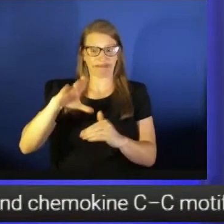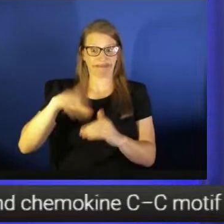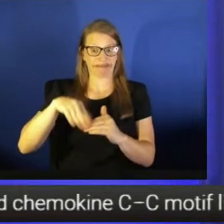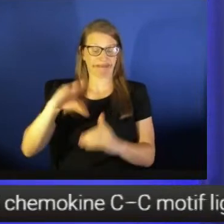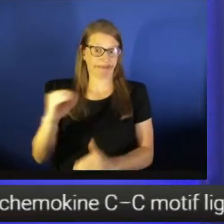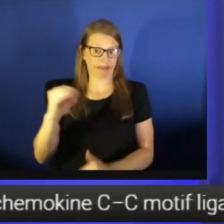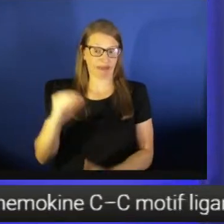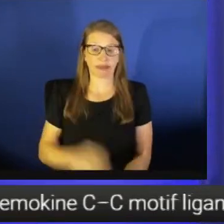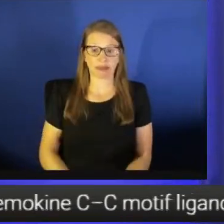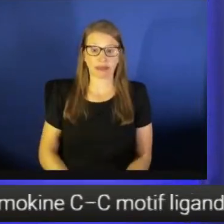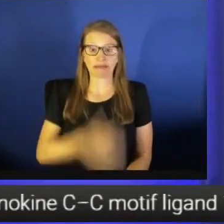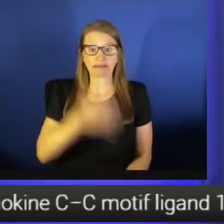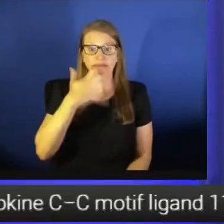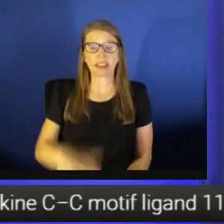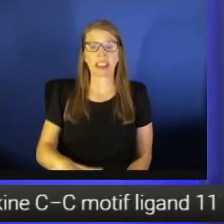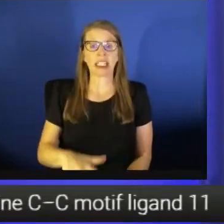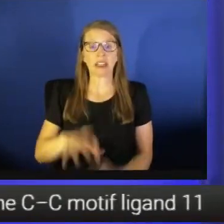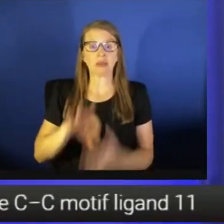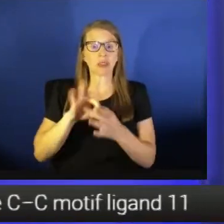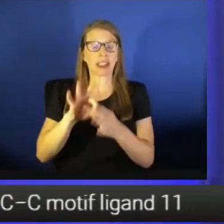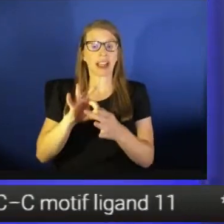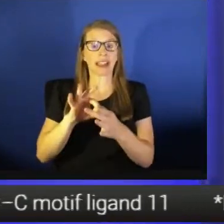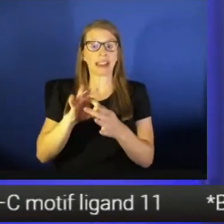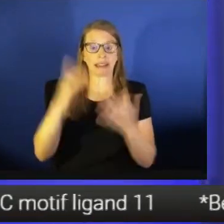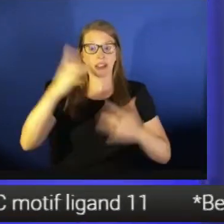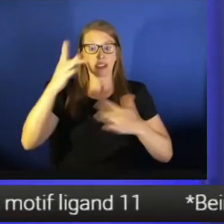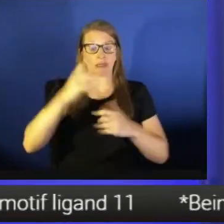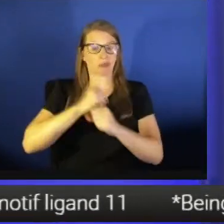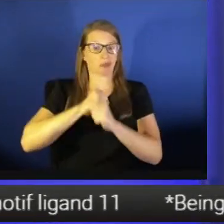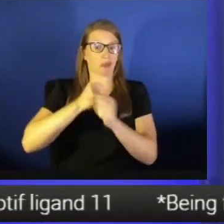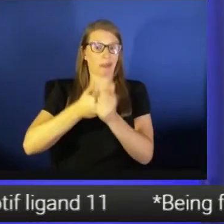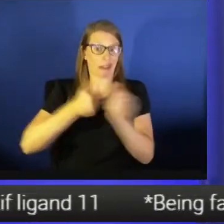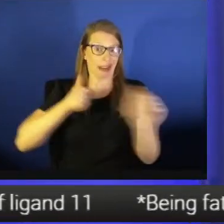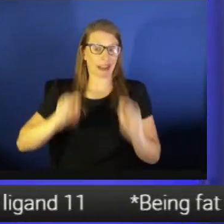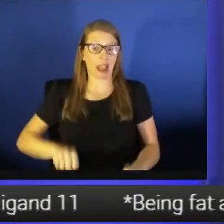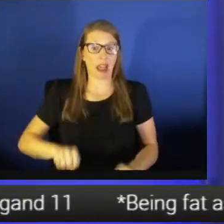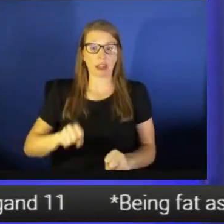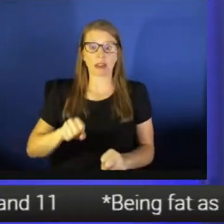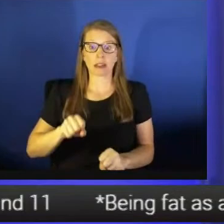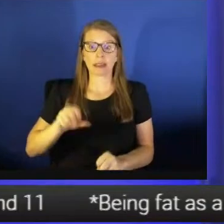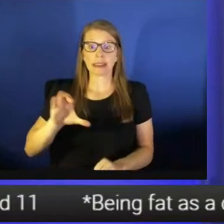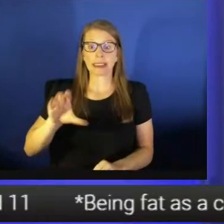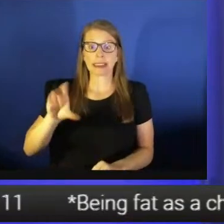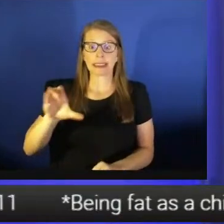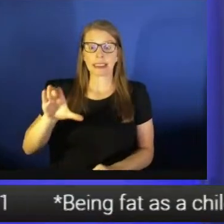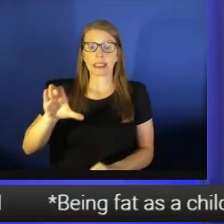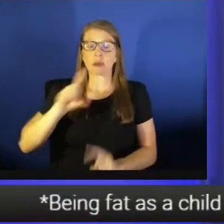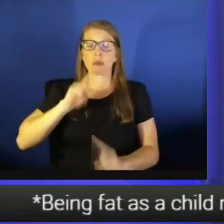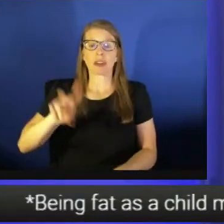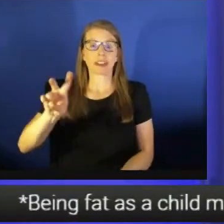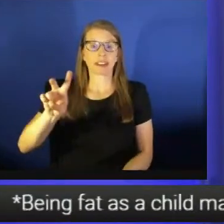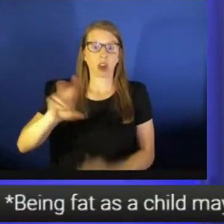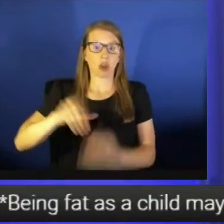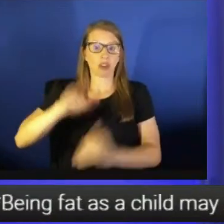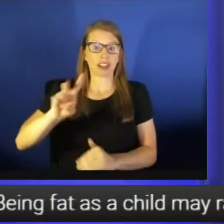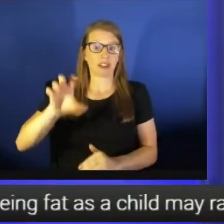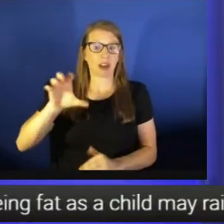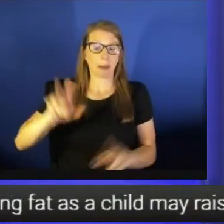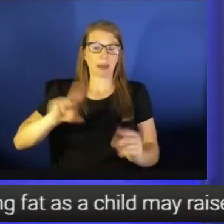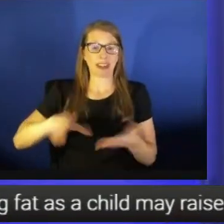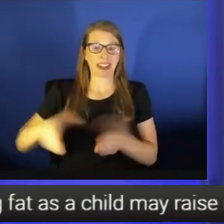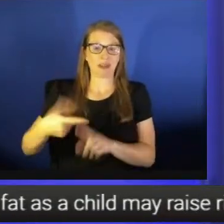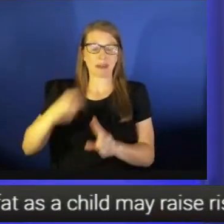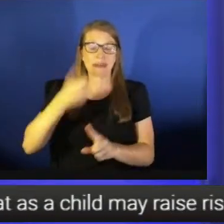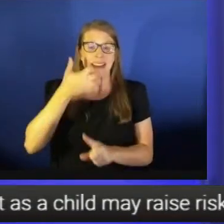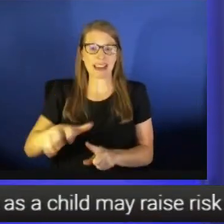be prevented, the CDC reports more than 700 people a year die from it in the United States. And did you know even